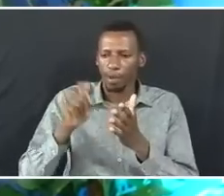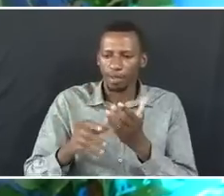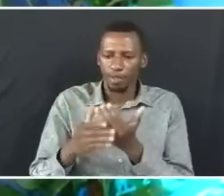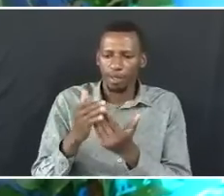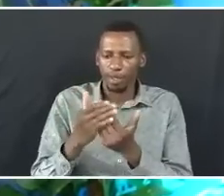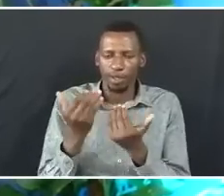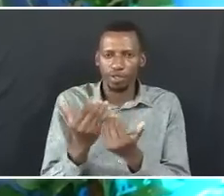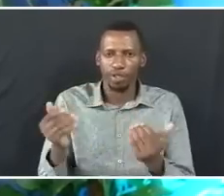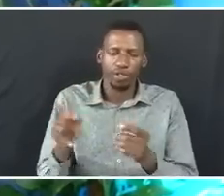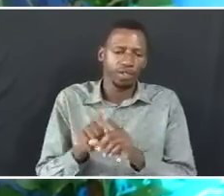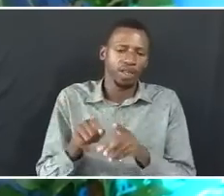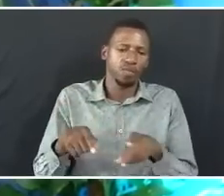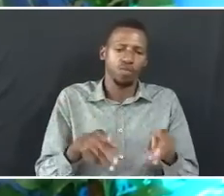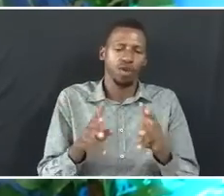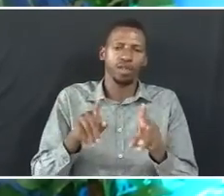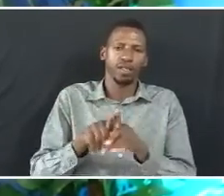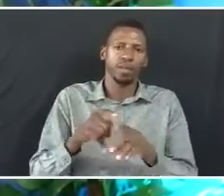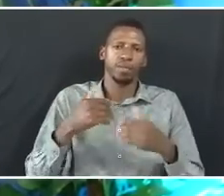way.